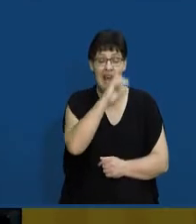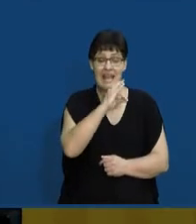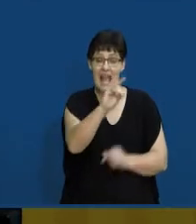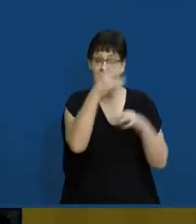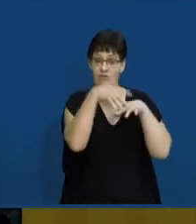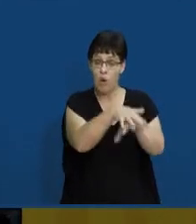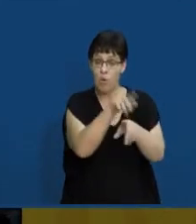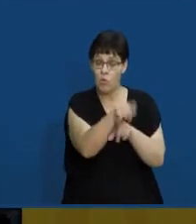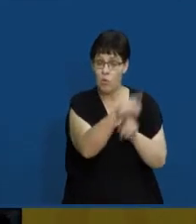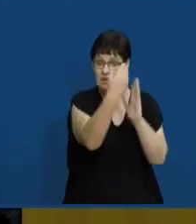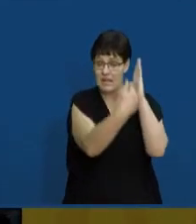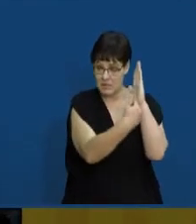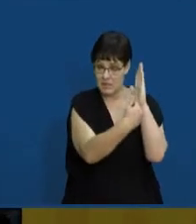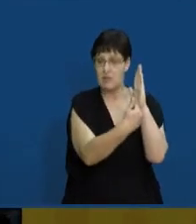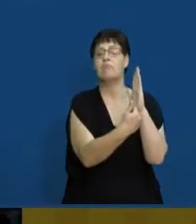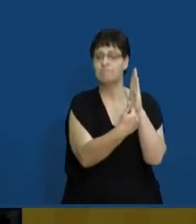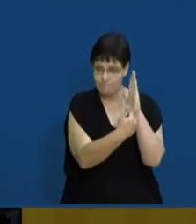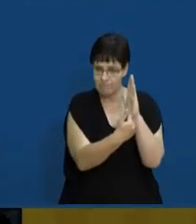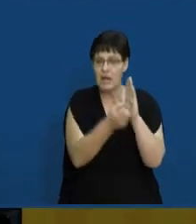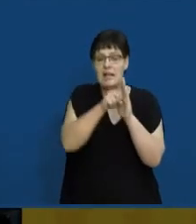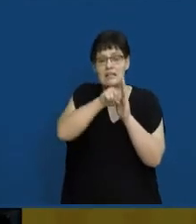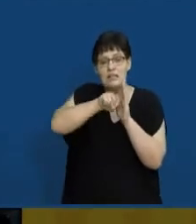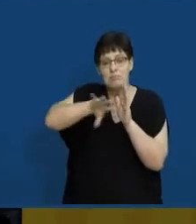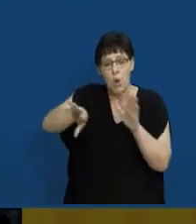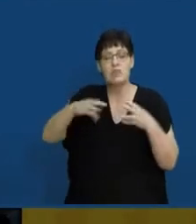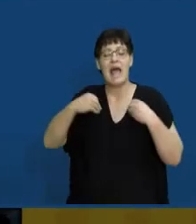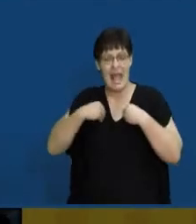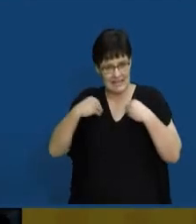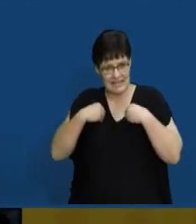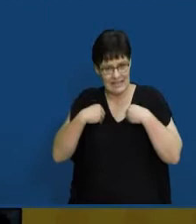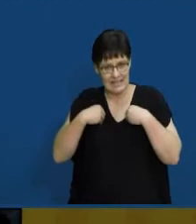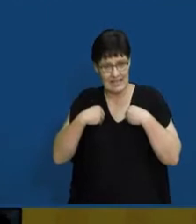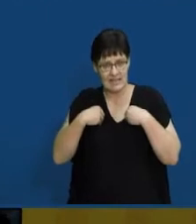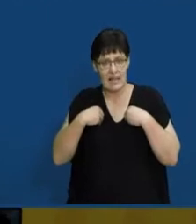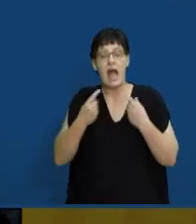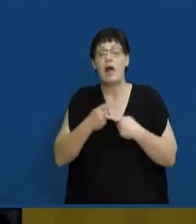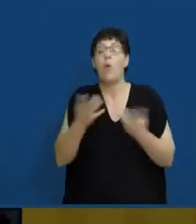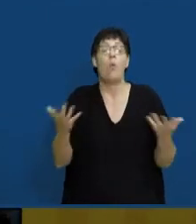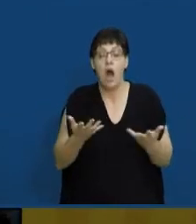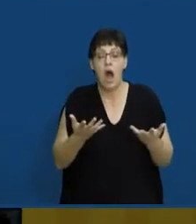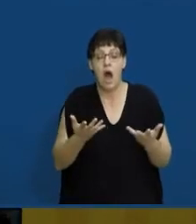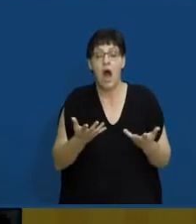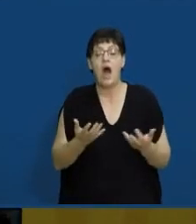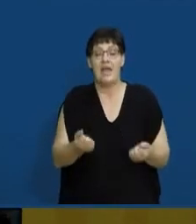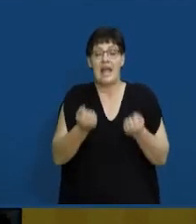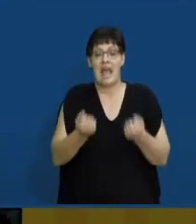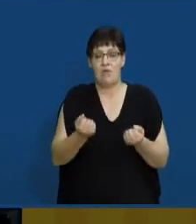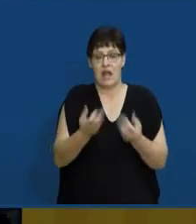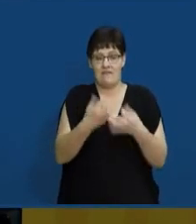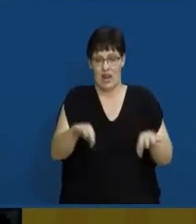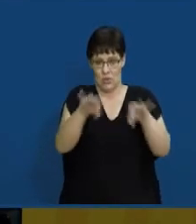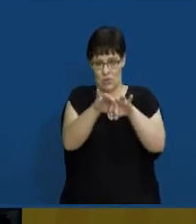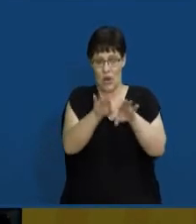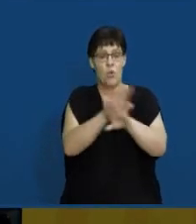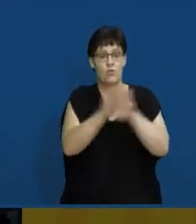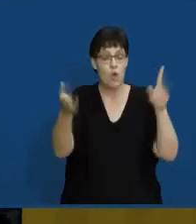flow statement, you will dispose of the asset at its carrying value. In other words, no